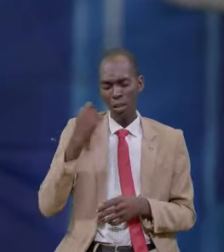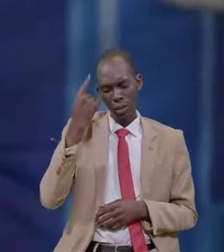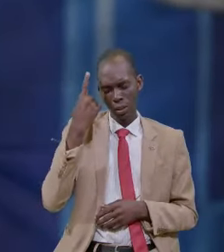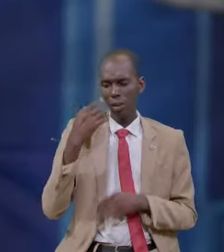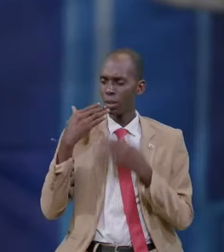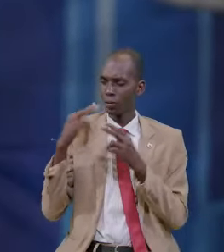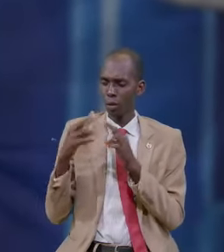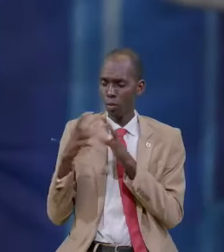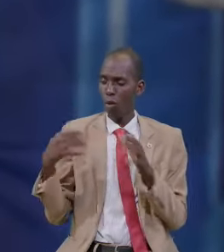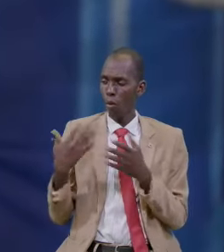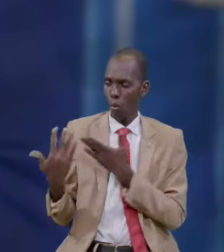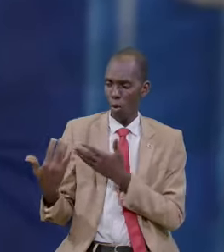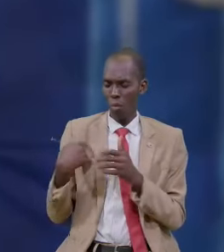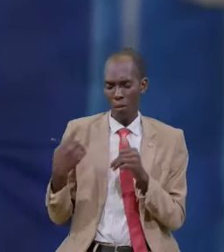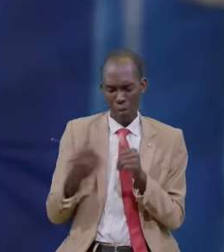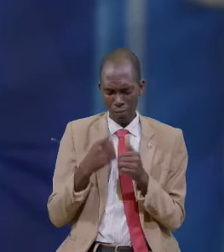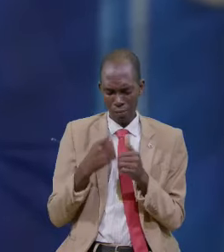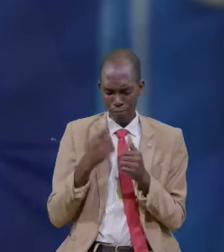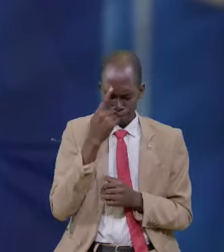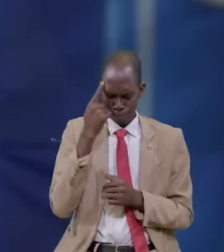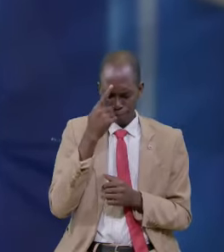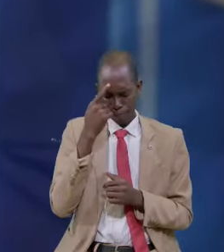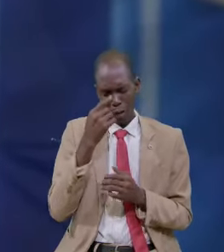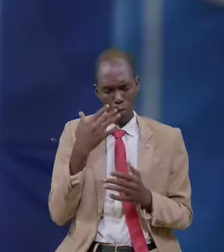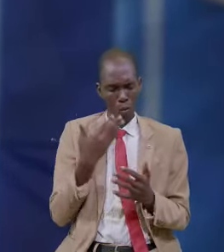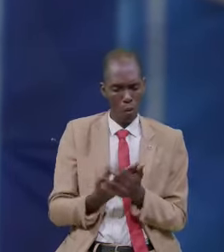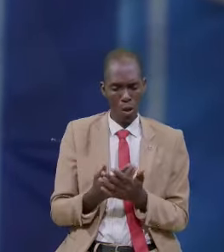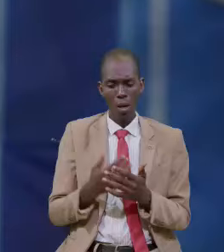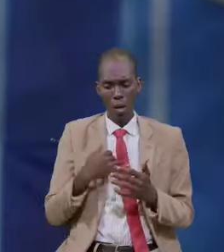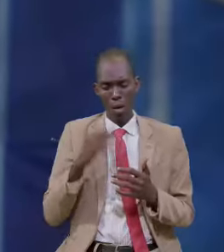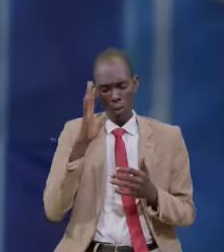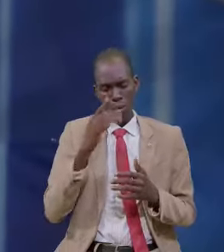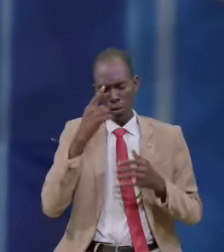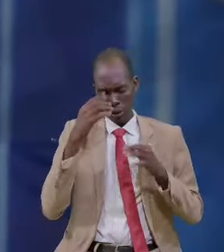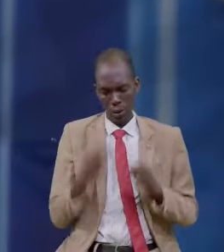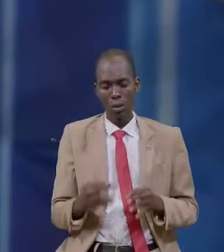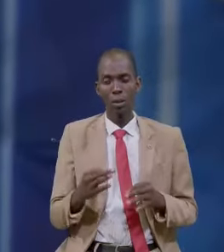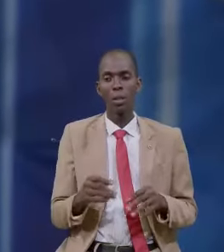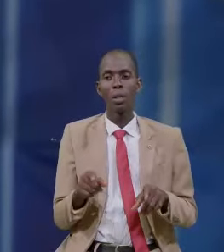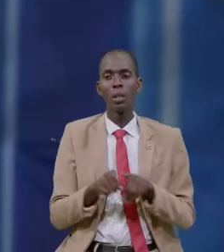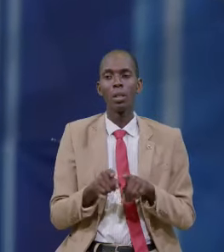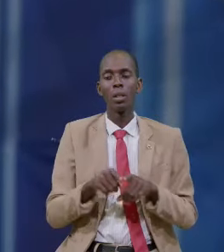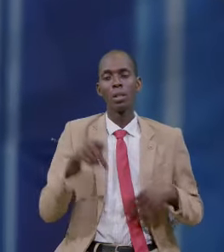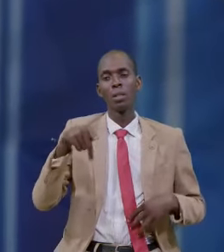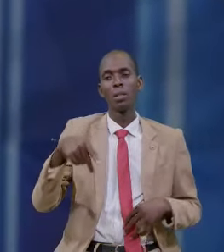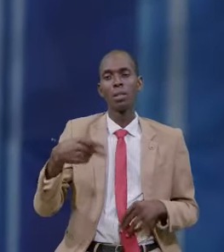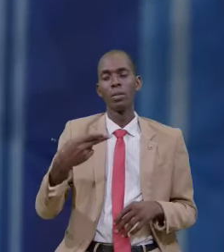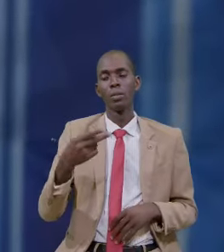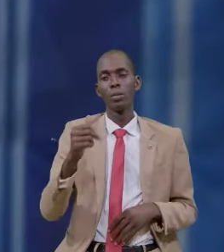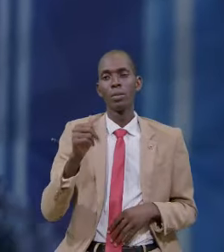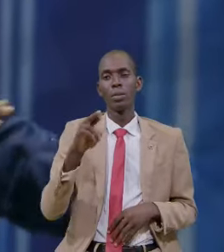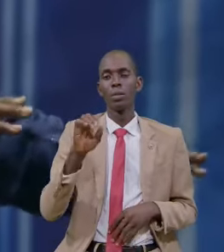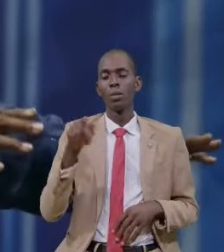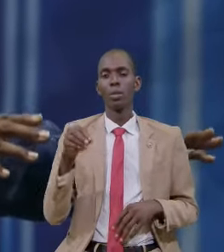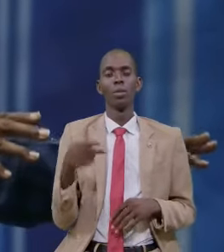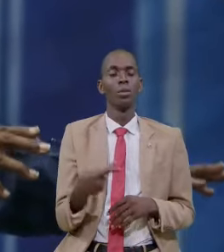about it. Like Pharaoh, Moses said, all these frogs troubling you, tormenting